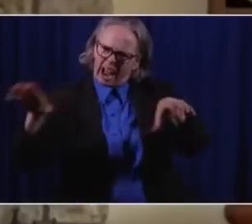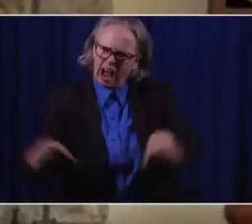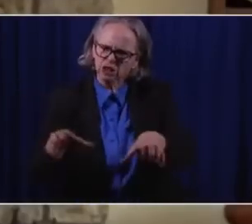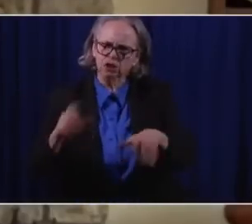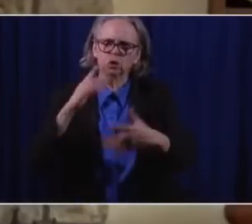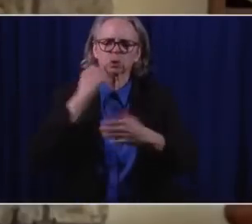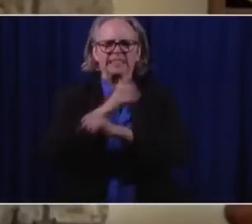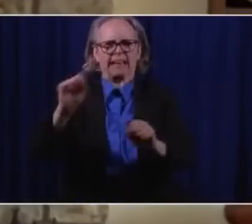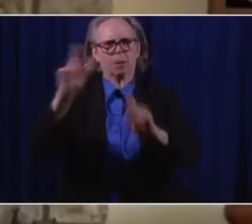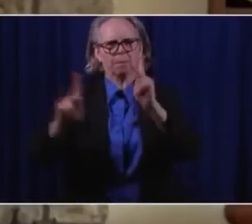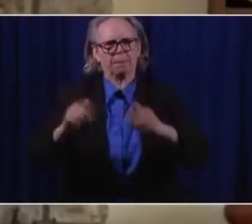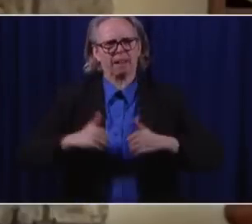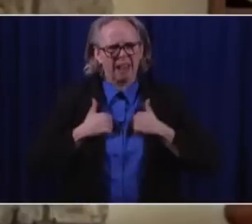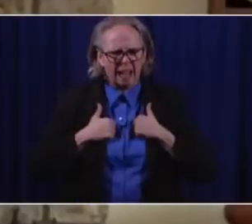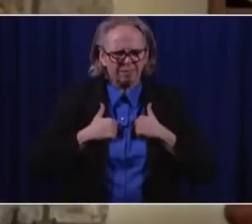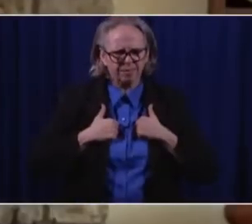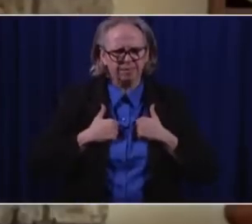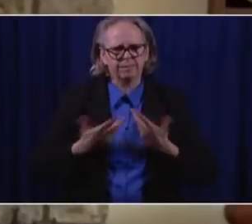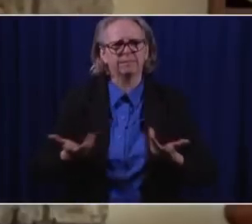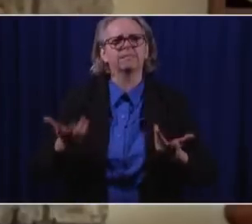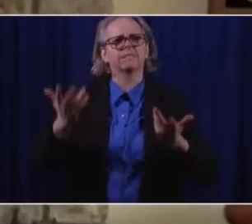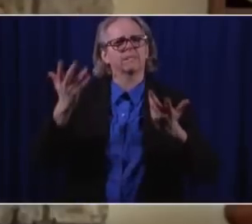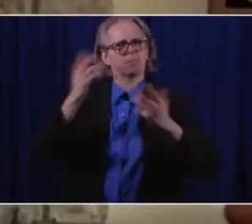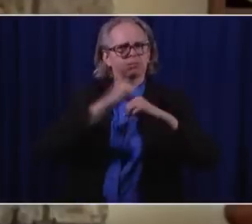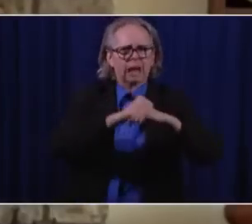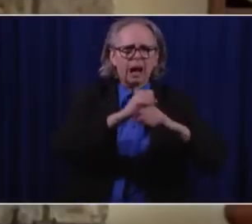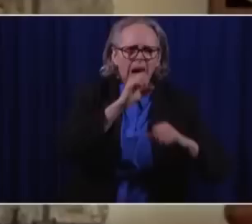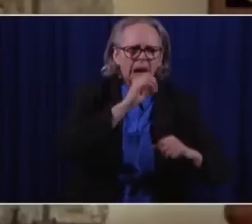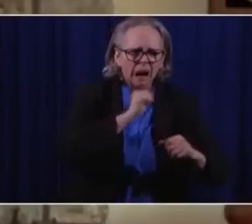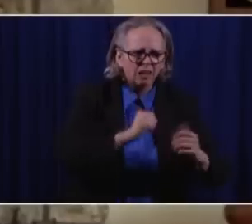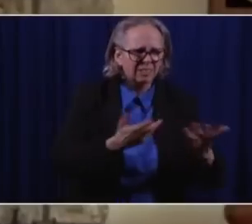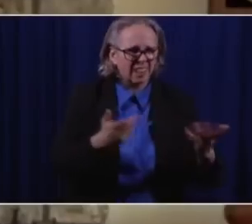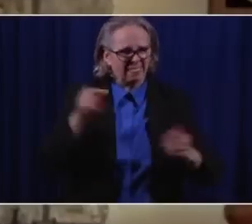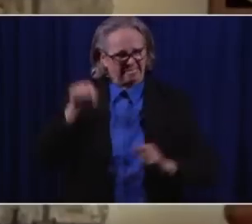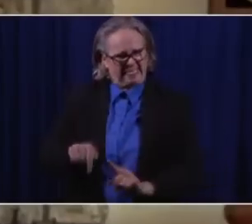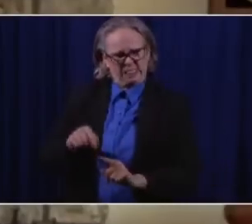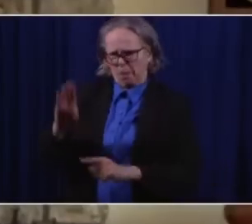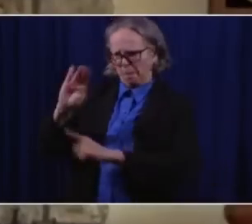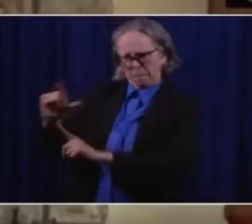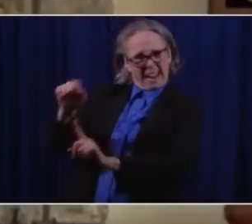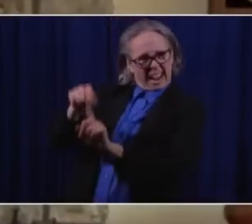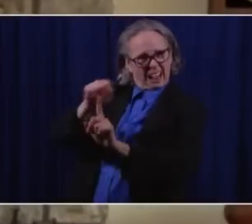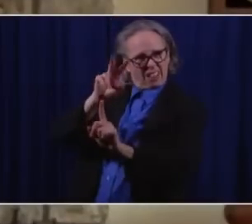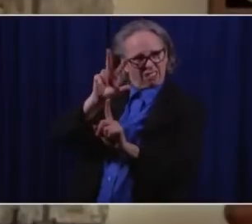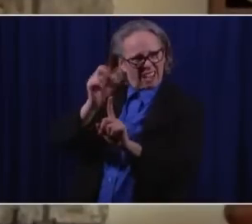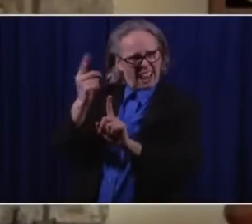restore our way of life. I believe that this bill would be detrimental to our ability to respond